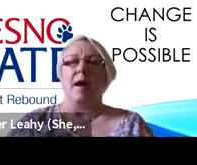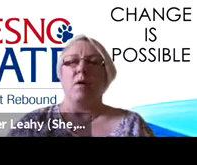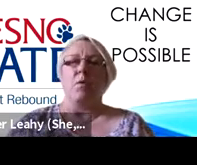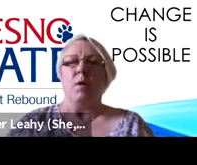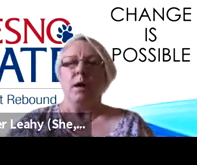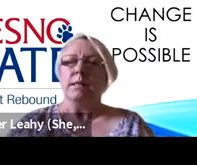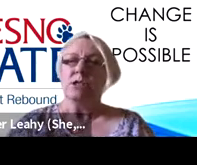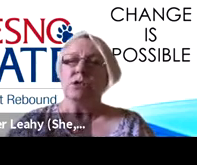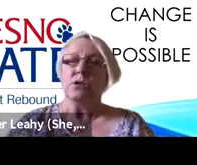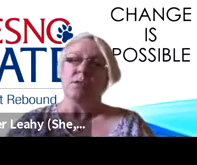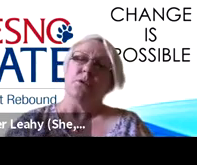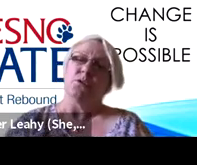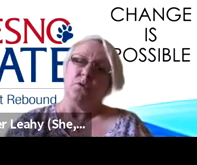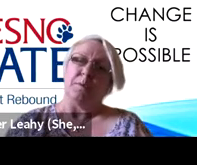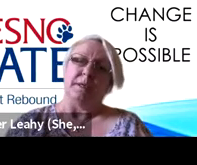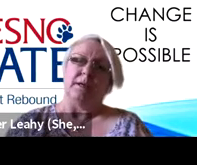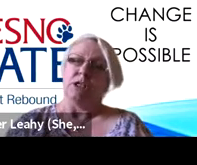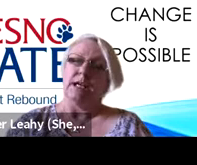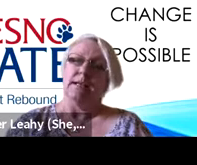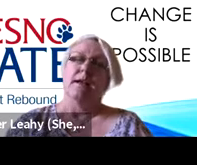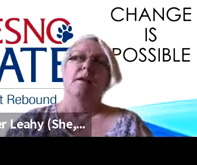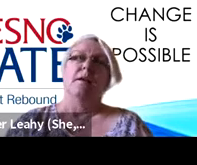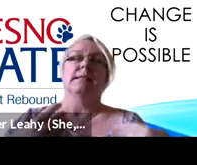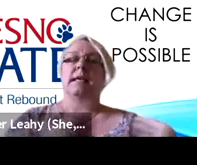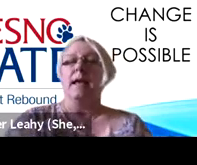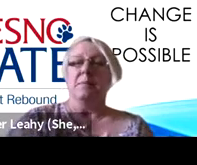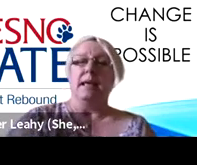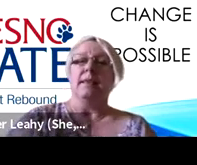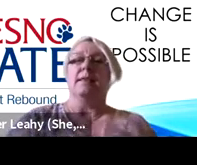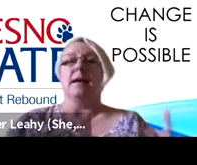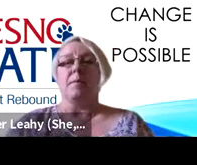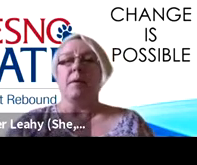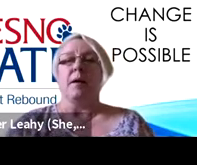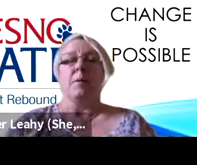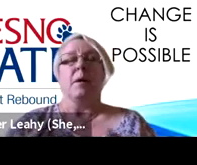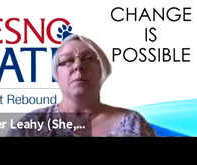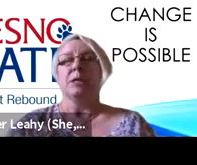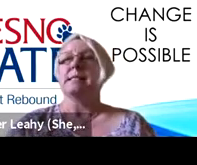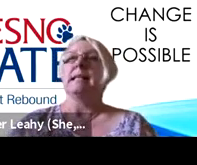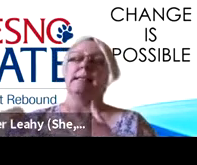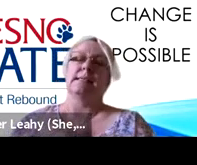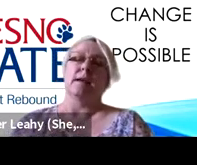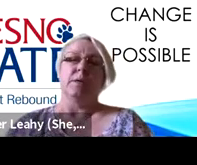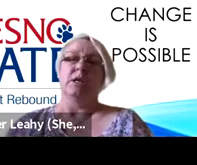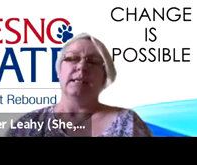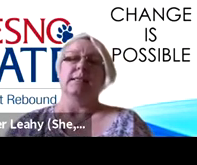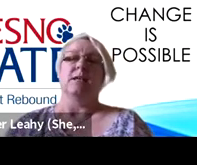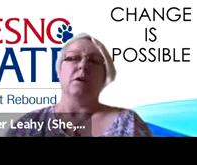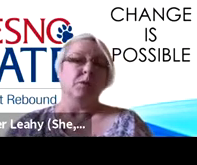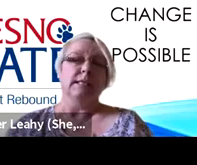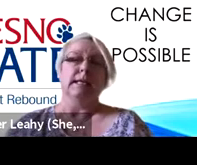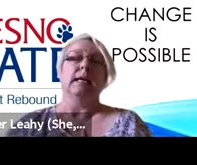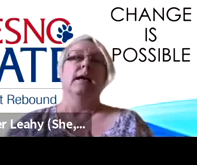beliefs about what constitutes someone who is formerly incarcerated. Because they like me, they think I'm a good person, they see I'm doing good things